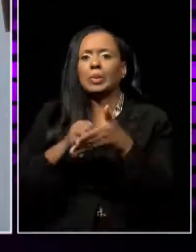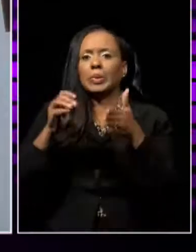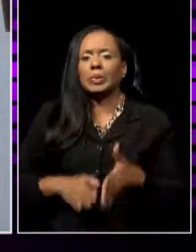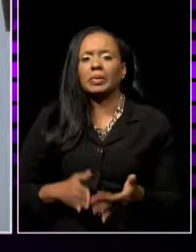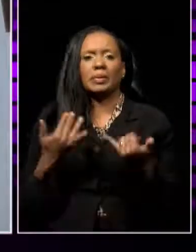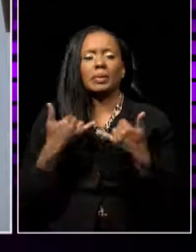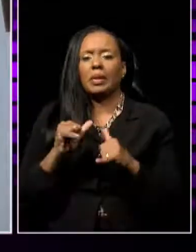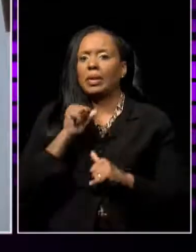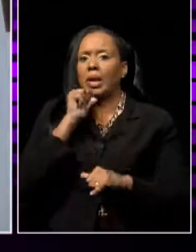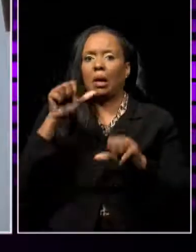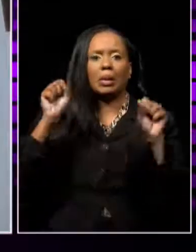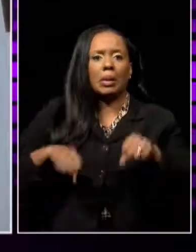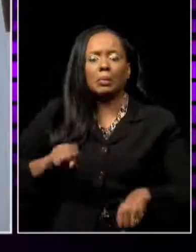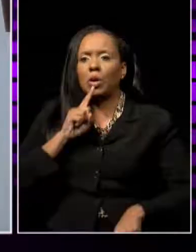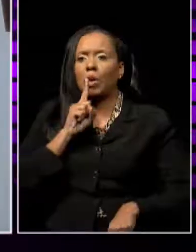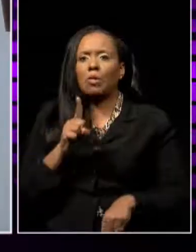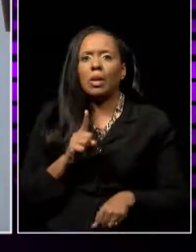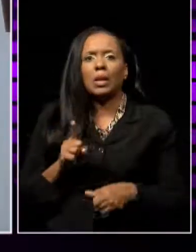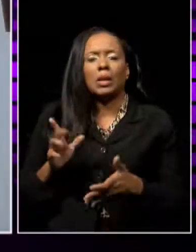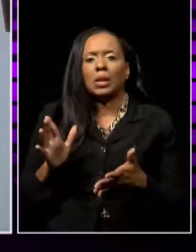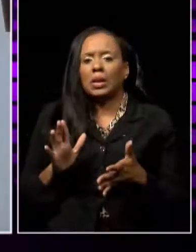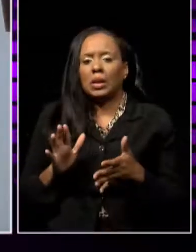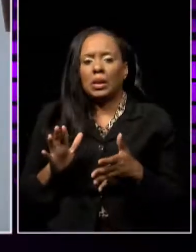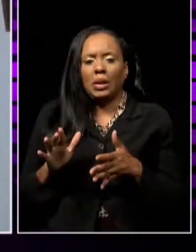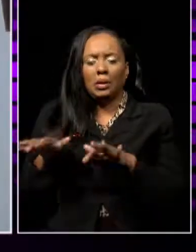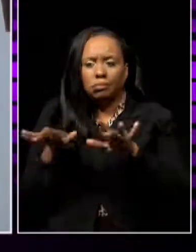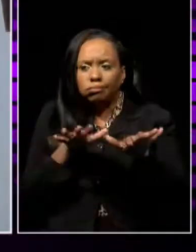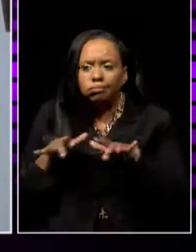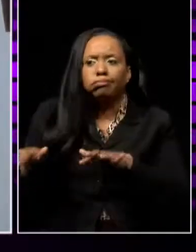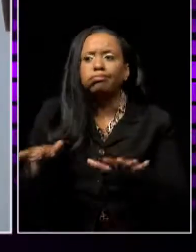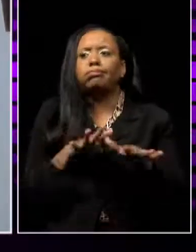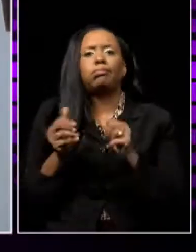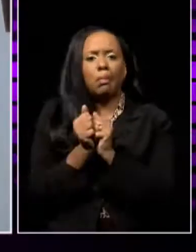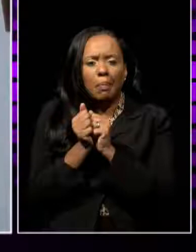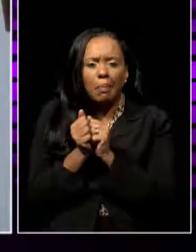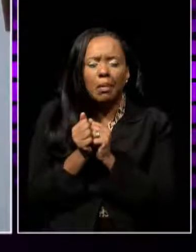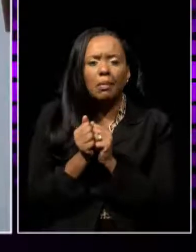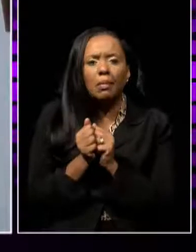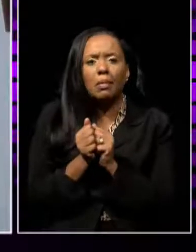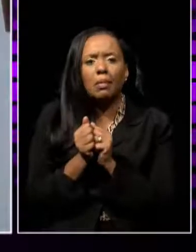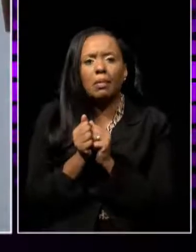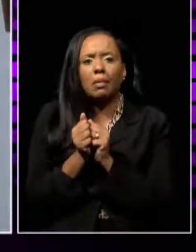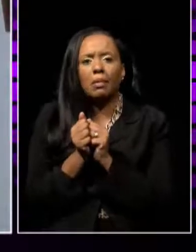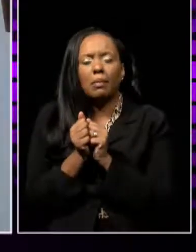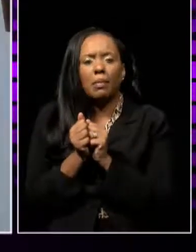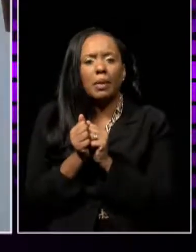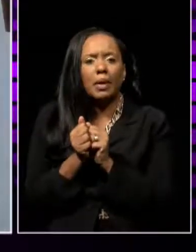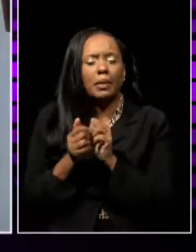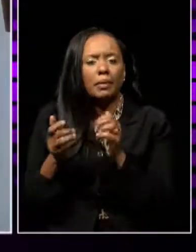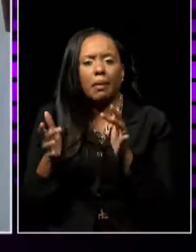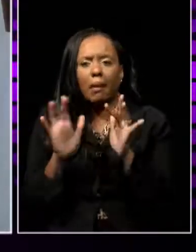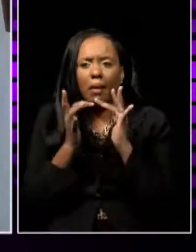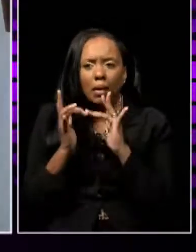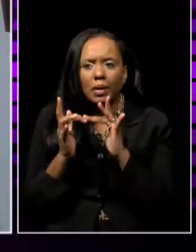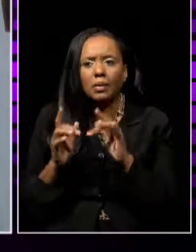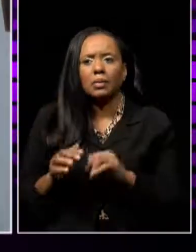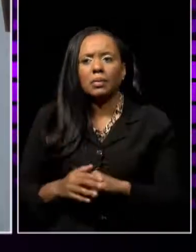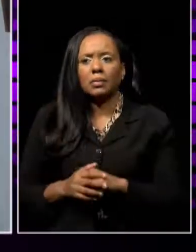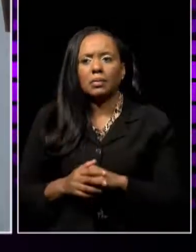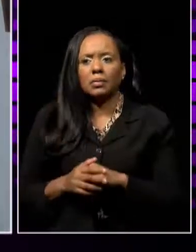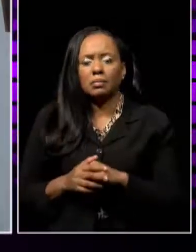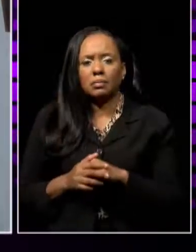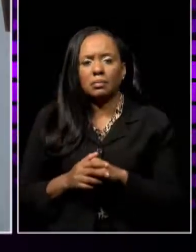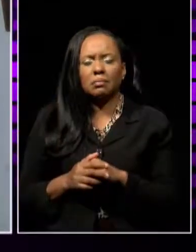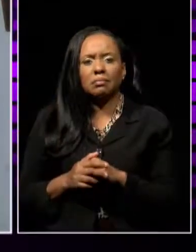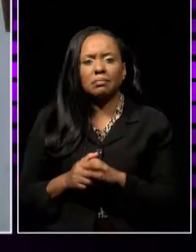the device as we would like. But I will say that due to the inquisitive nature of students and children, I found that